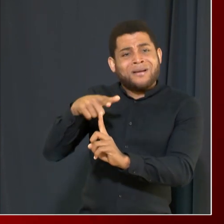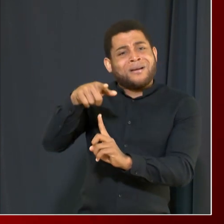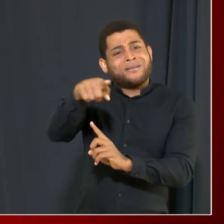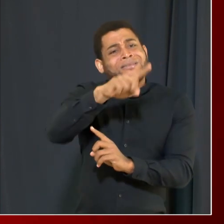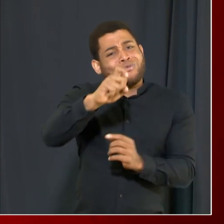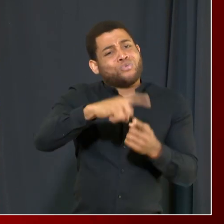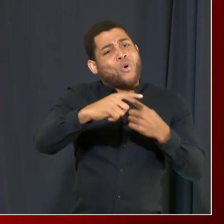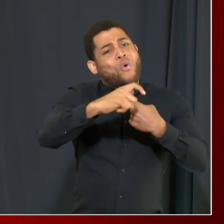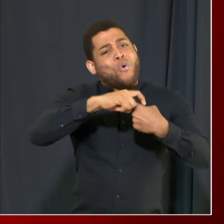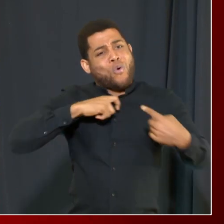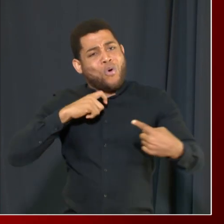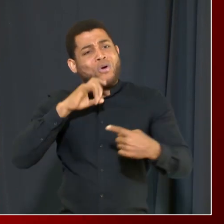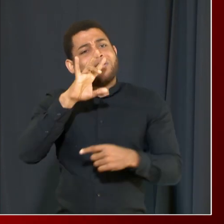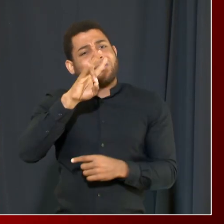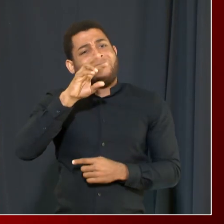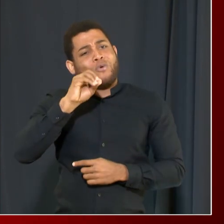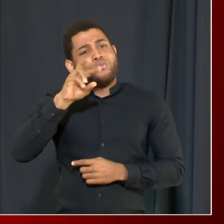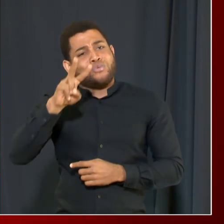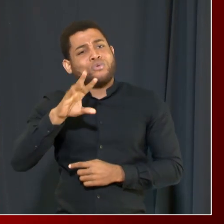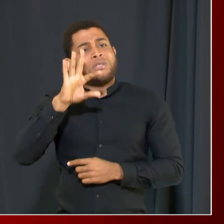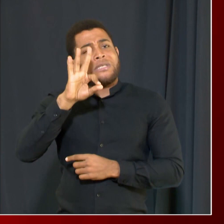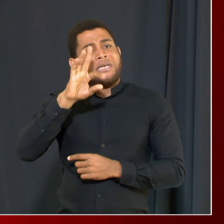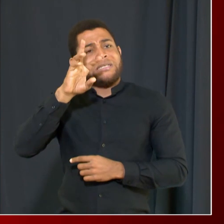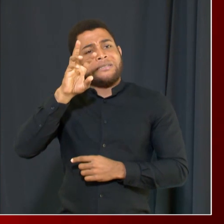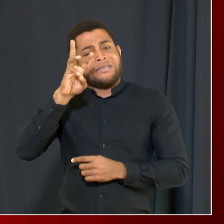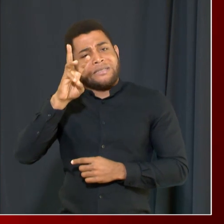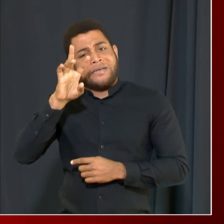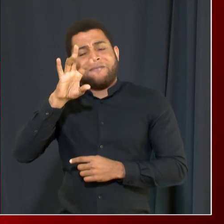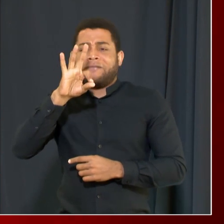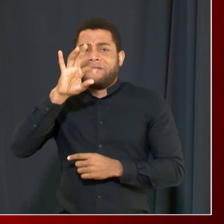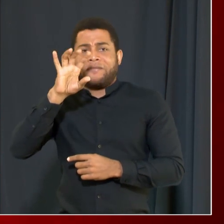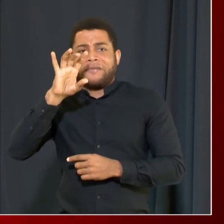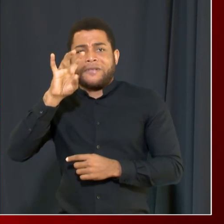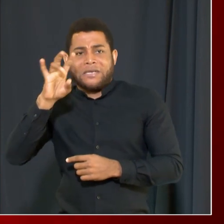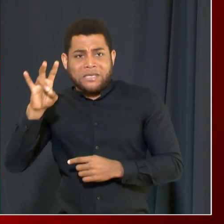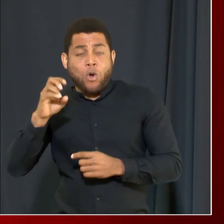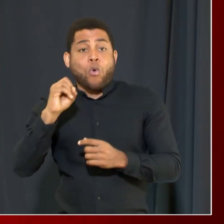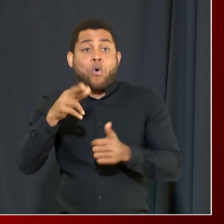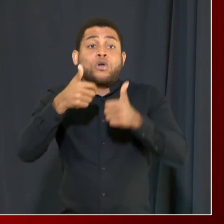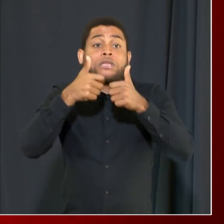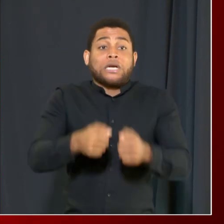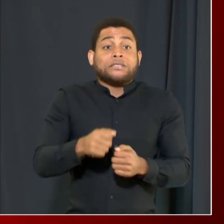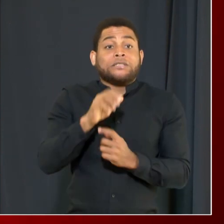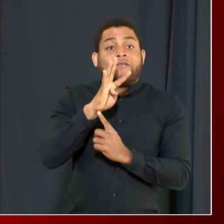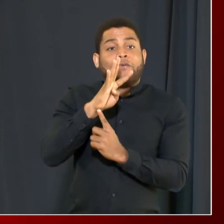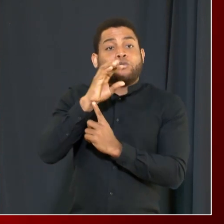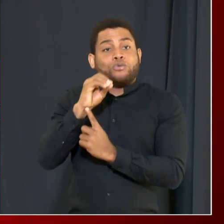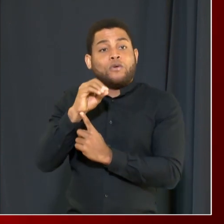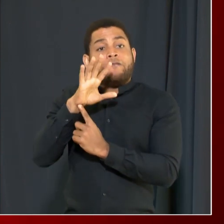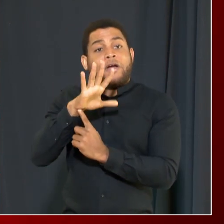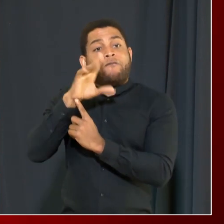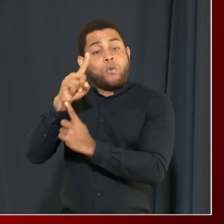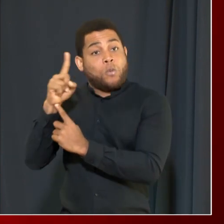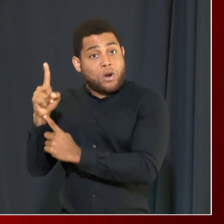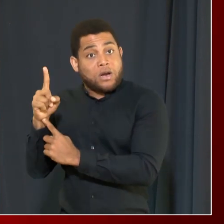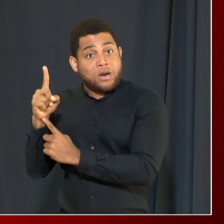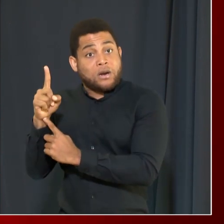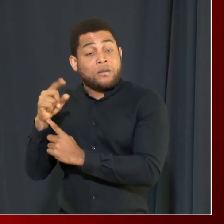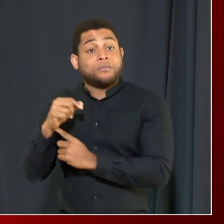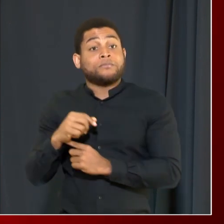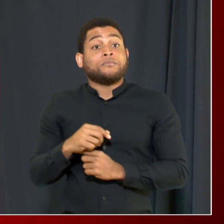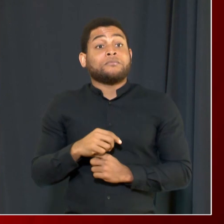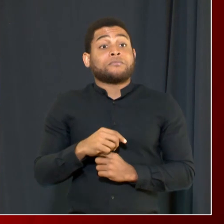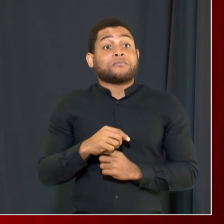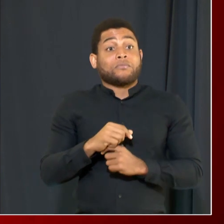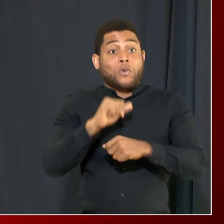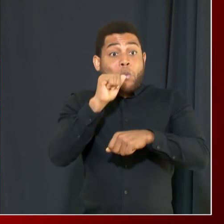202-727-9099 or text our tip line at 50411. You can remain anonymous. With the support of Mayor